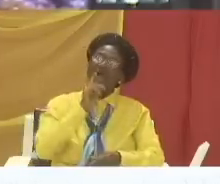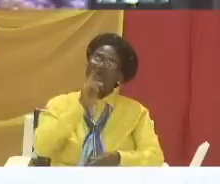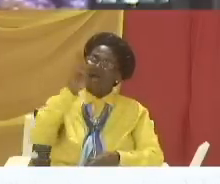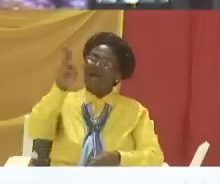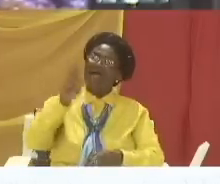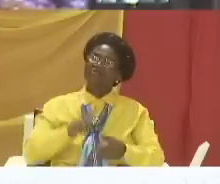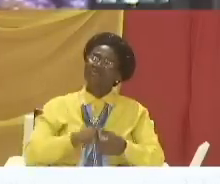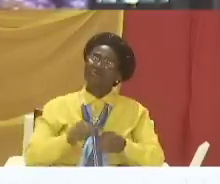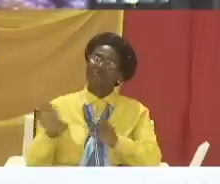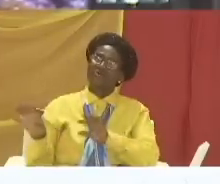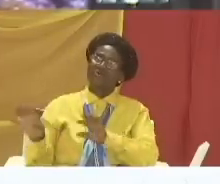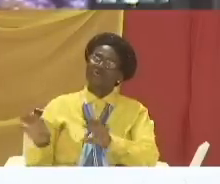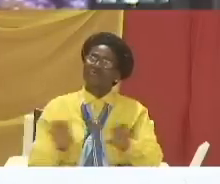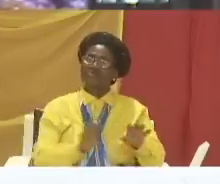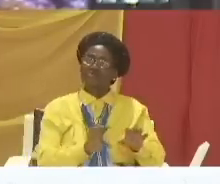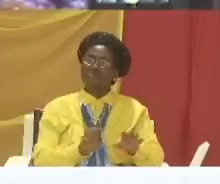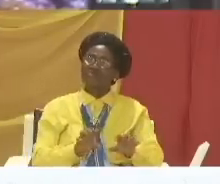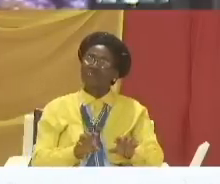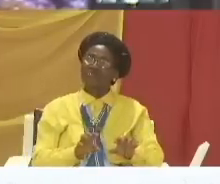Hearken diligently